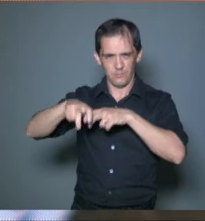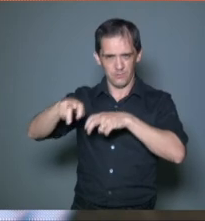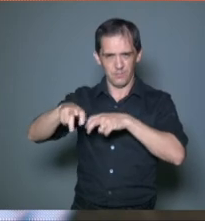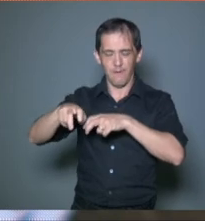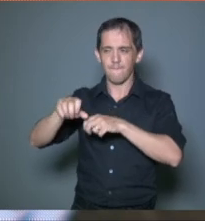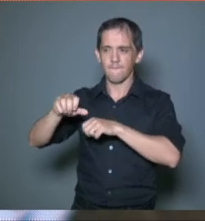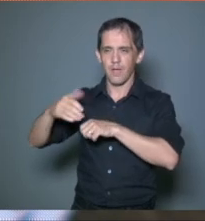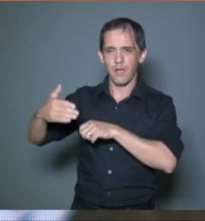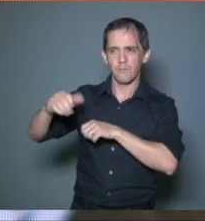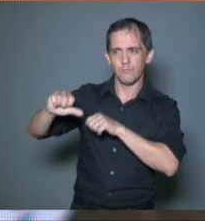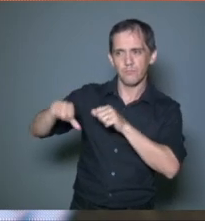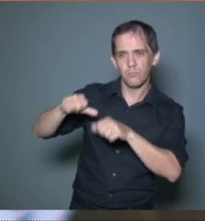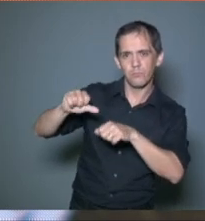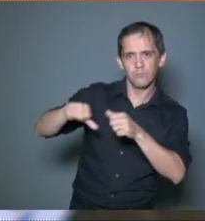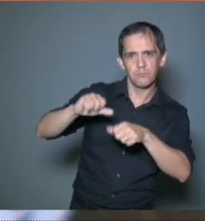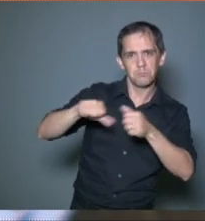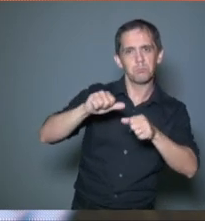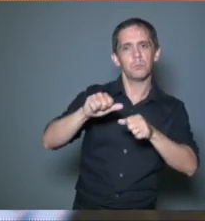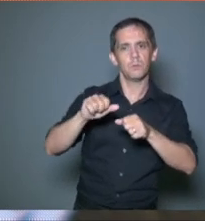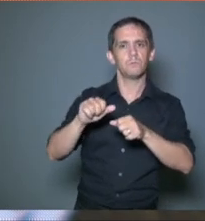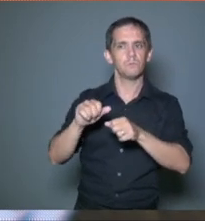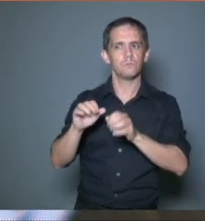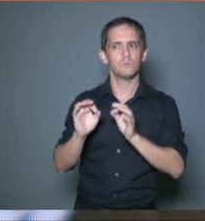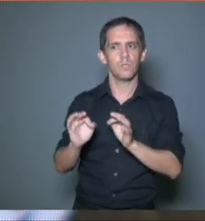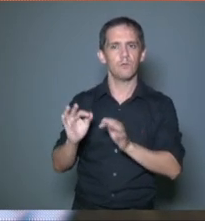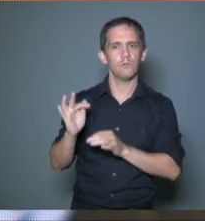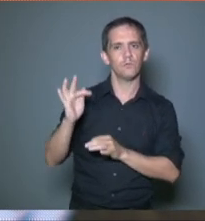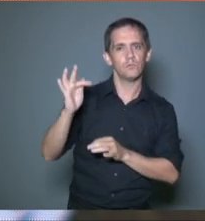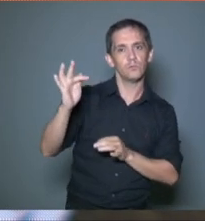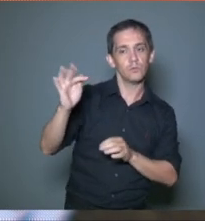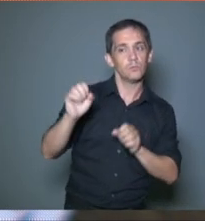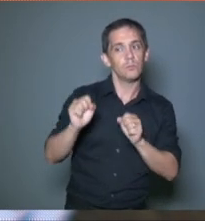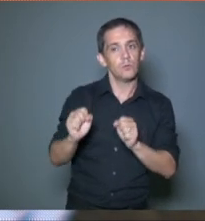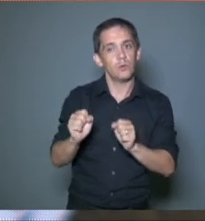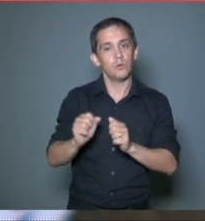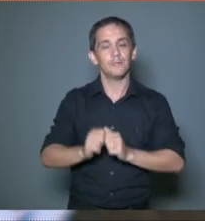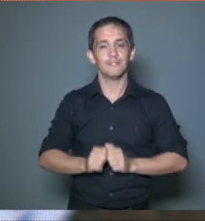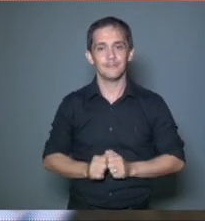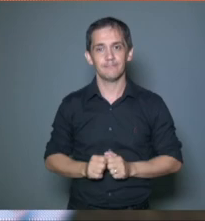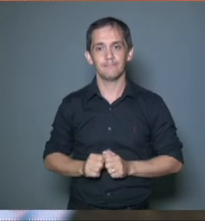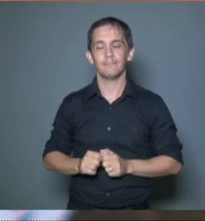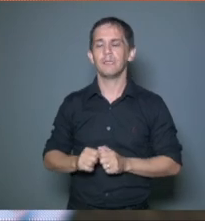Agribusiness will undergo important changes over the years.